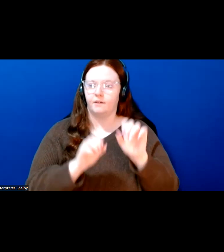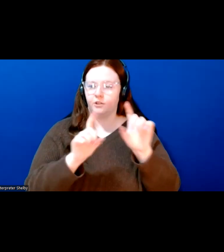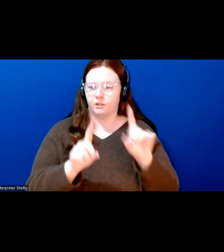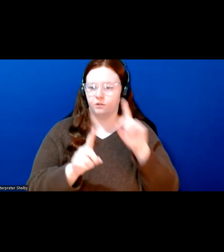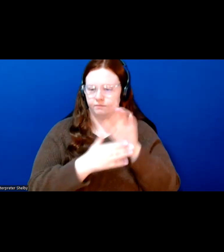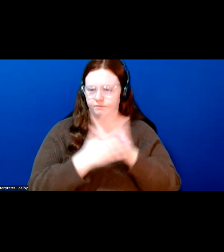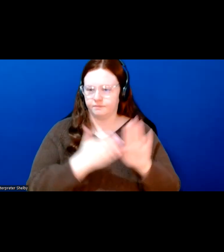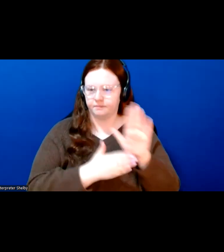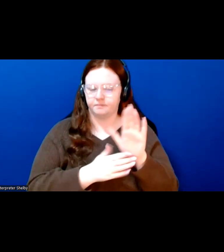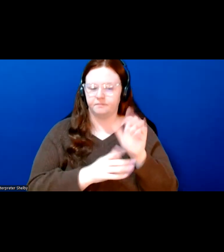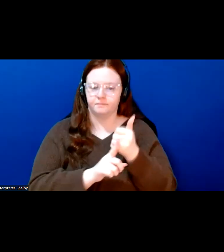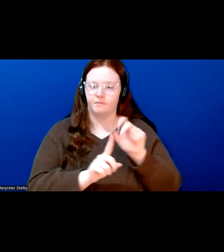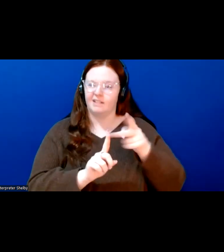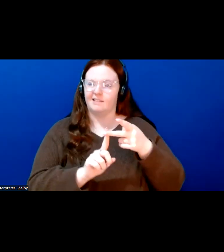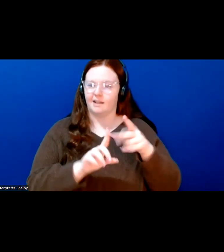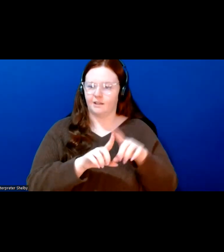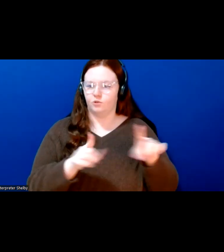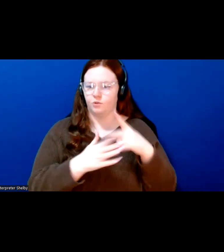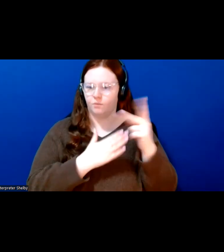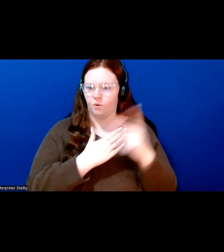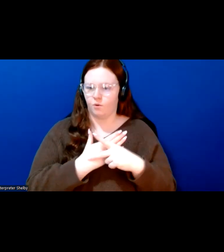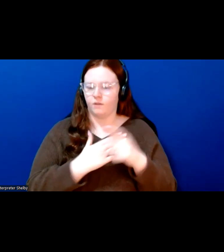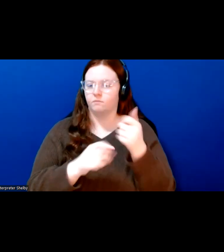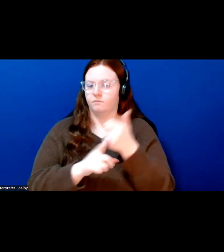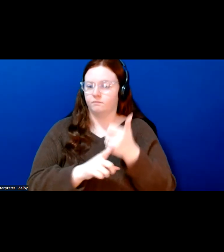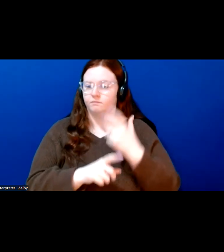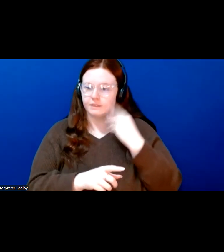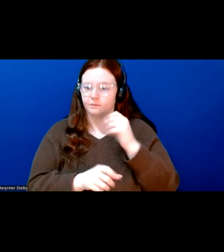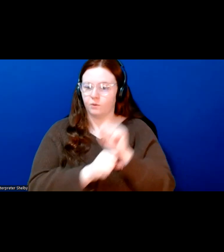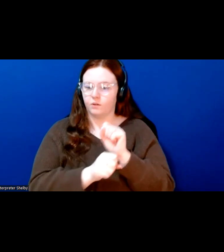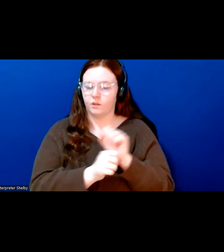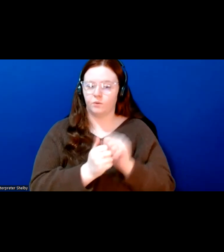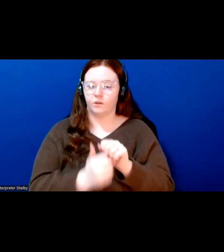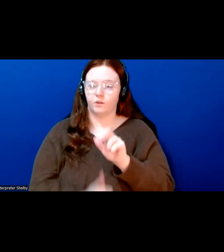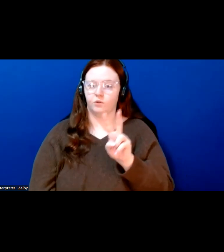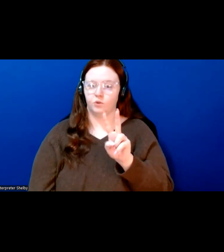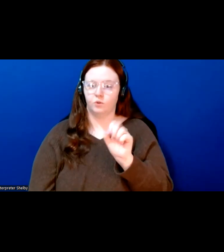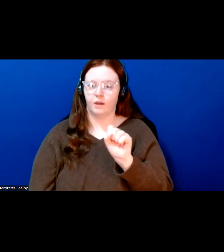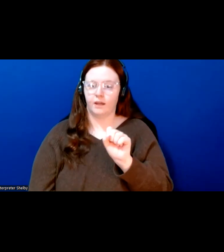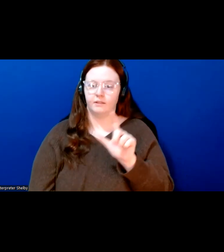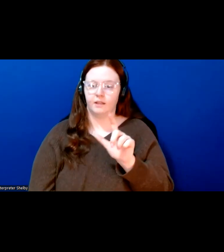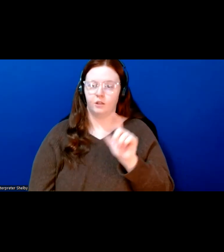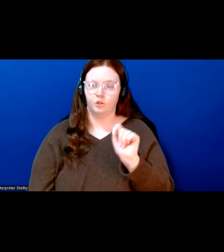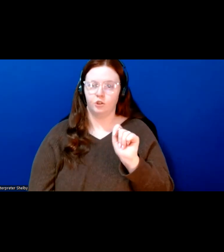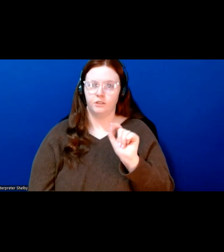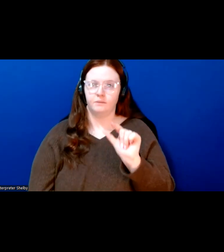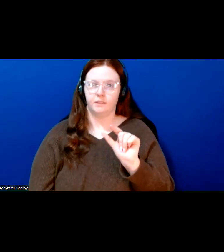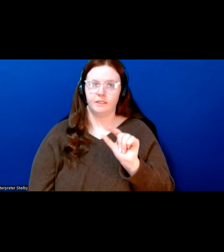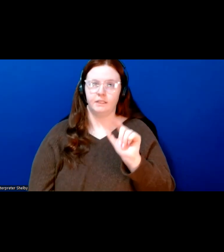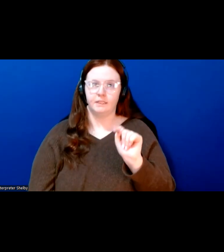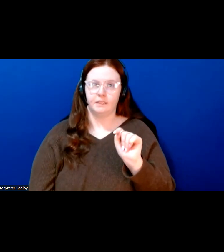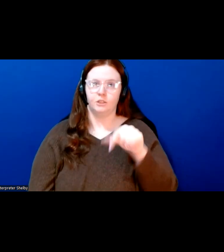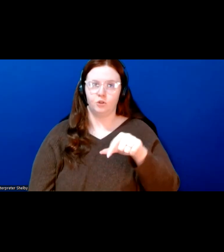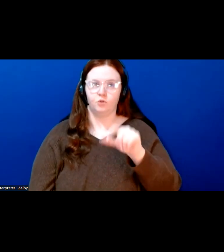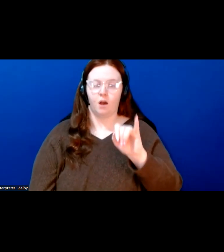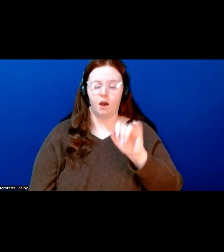a second degree program. Lee has experience working with the 2SL LGBTQIA+ community, the